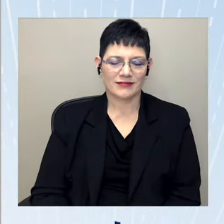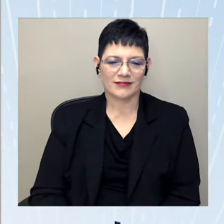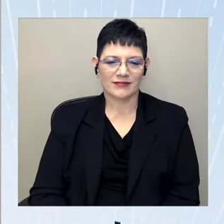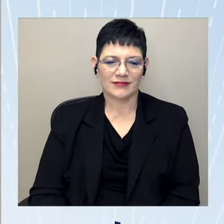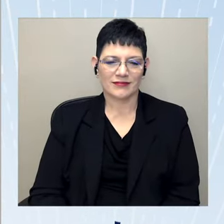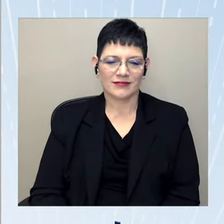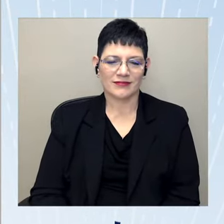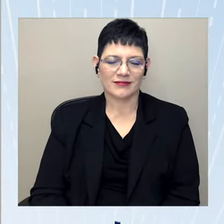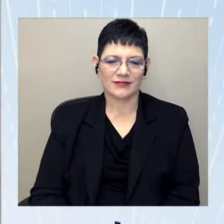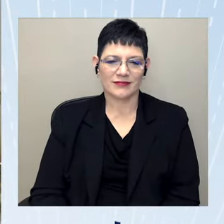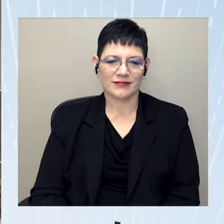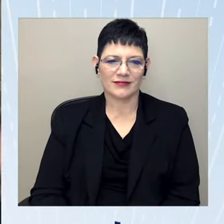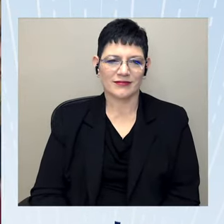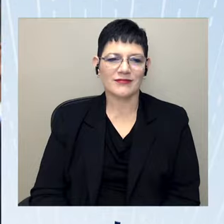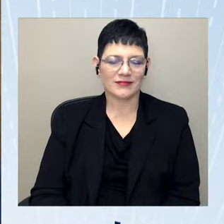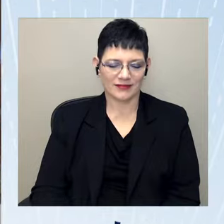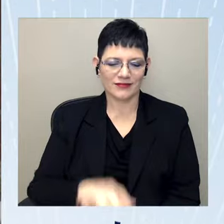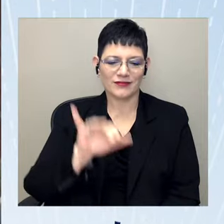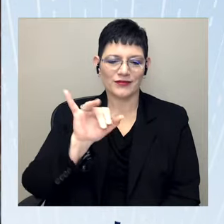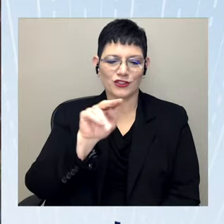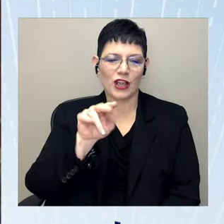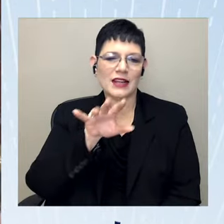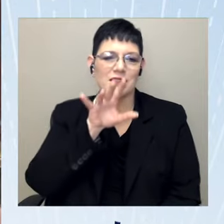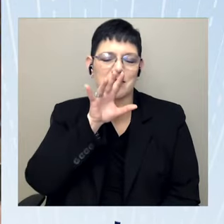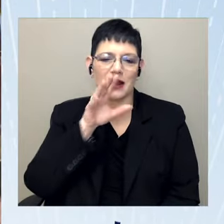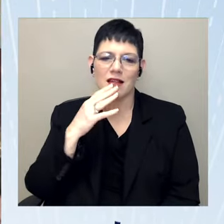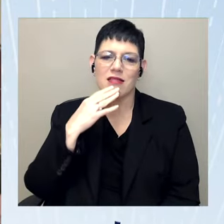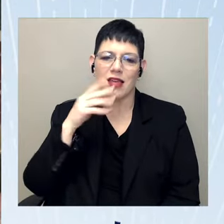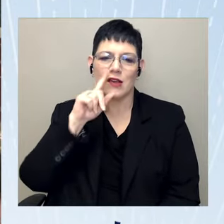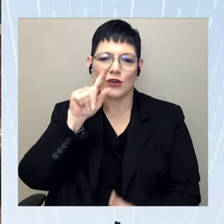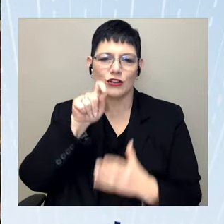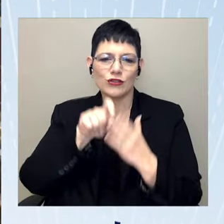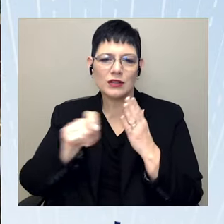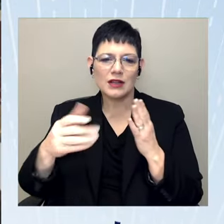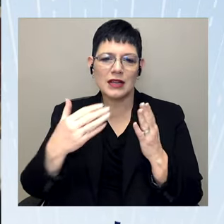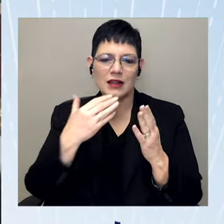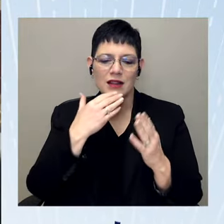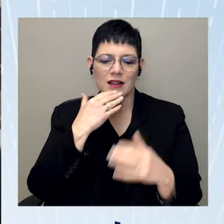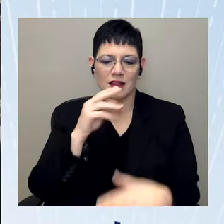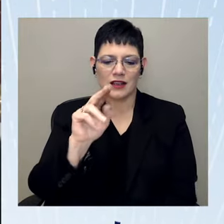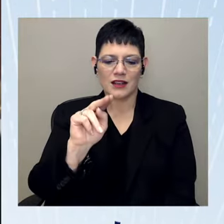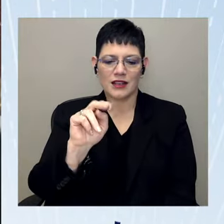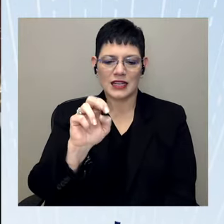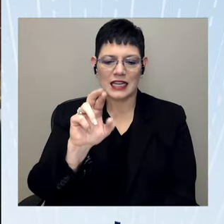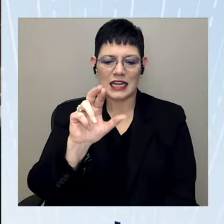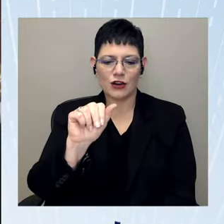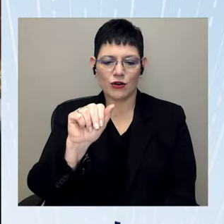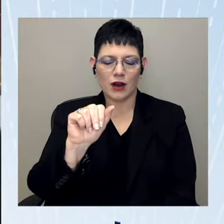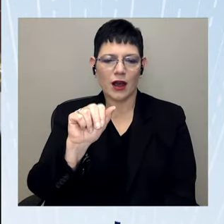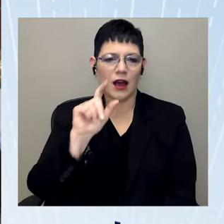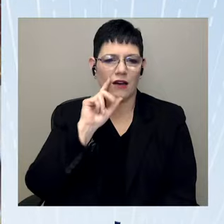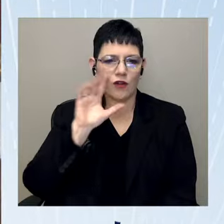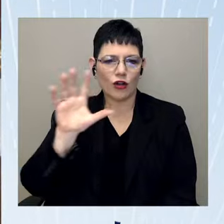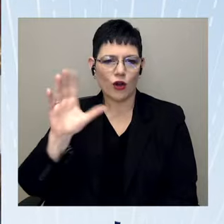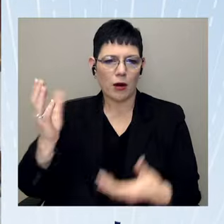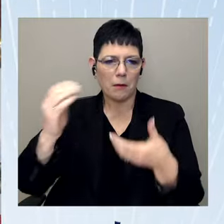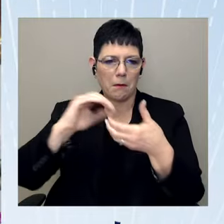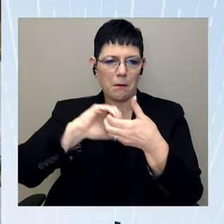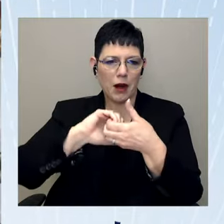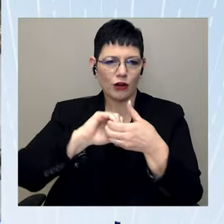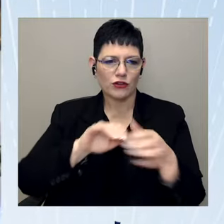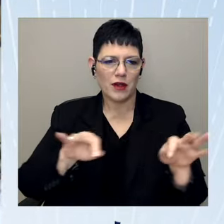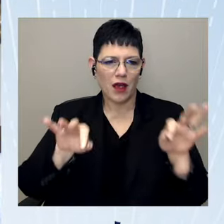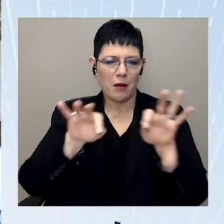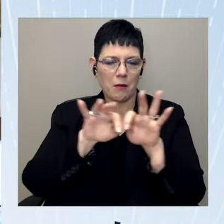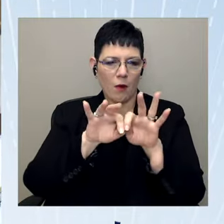Thank you, Secretary Becerra, and thank you to Neera for their partnership in this important work. Neera did